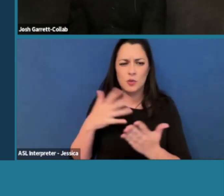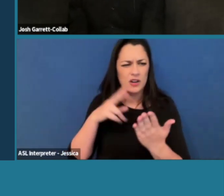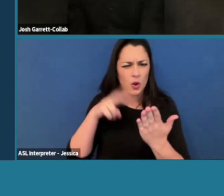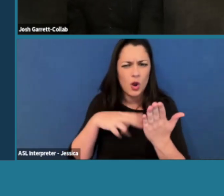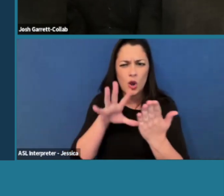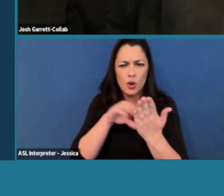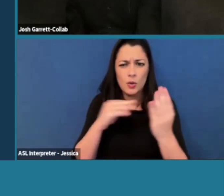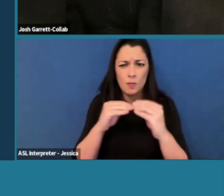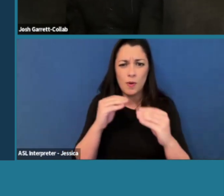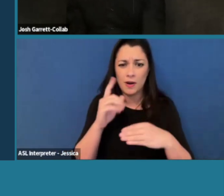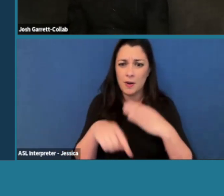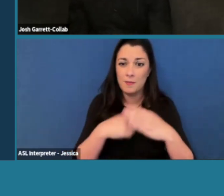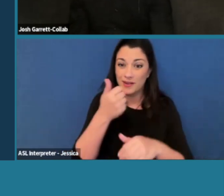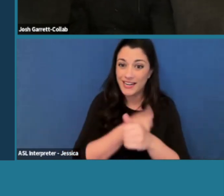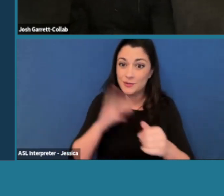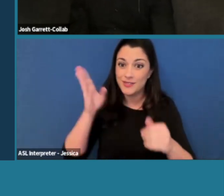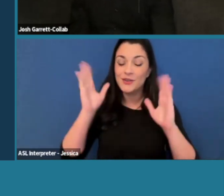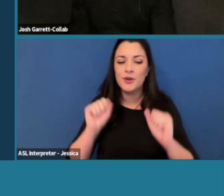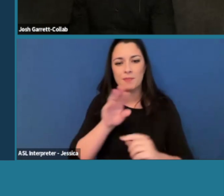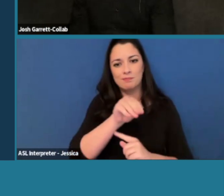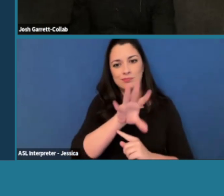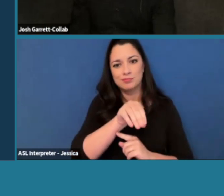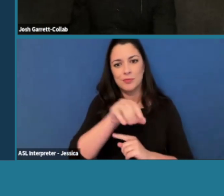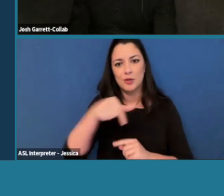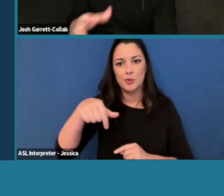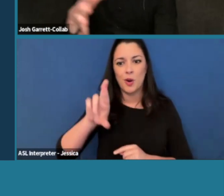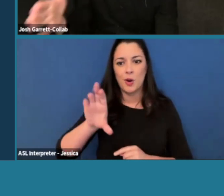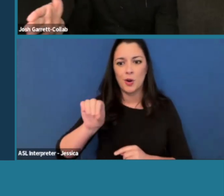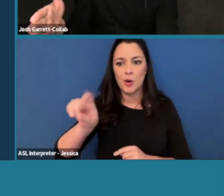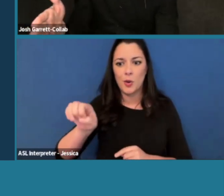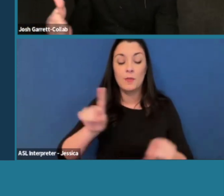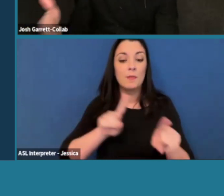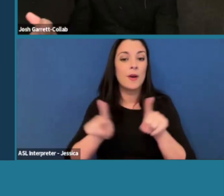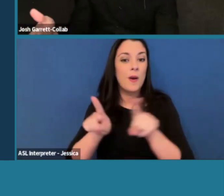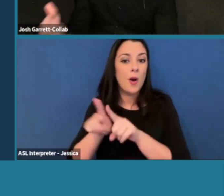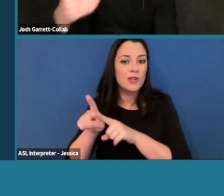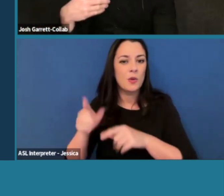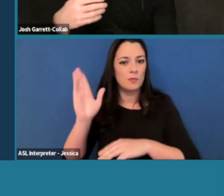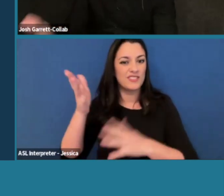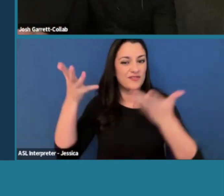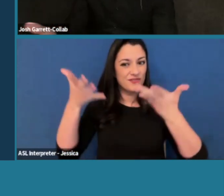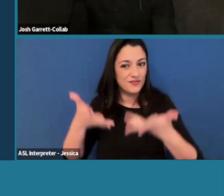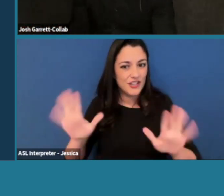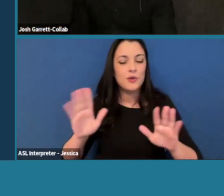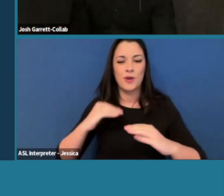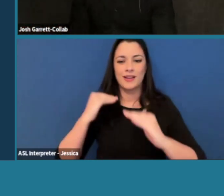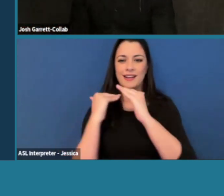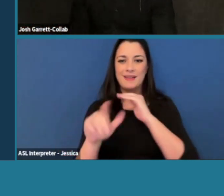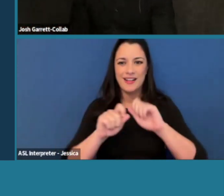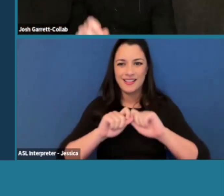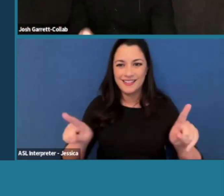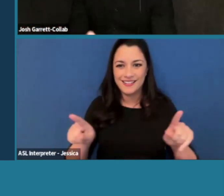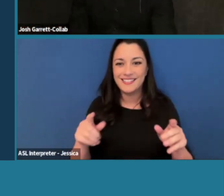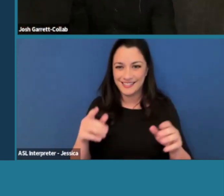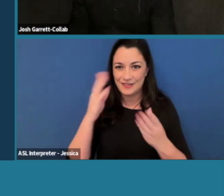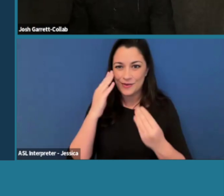presenters, you can currently scan this code, but also at the end, at some point after this workshop, we will be emailing you this